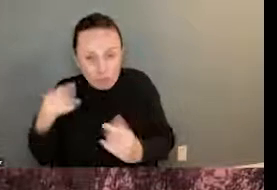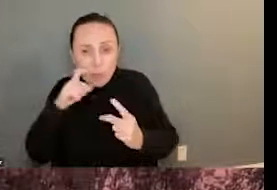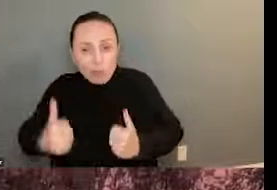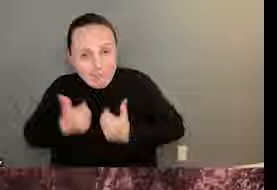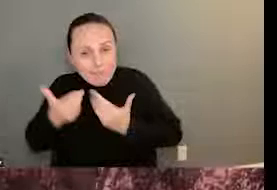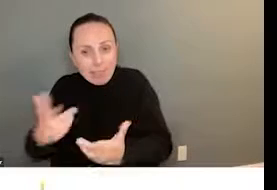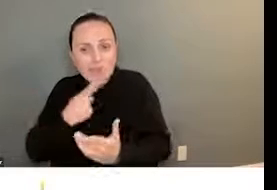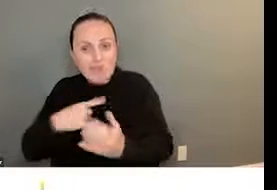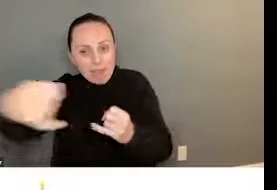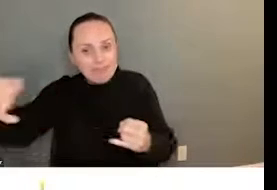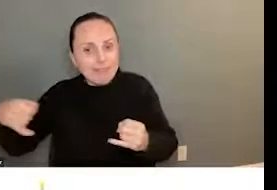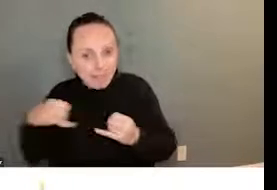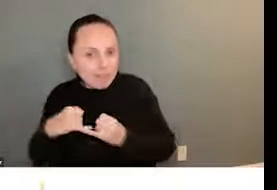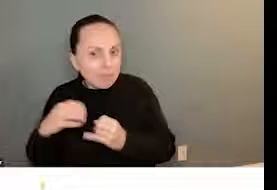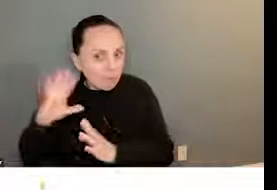areas.